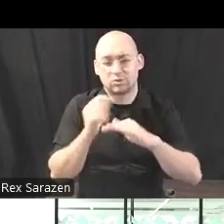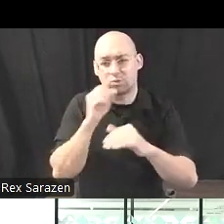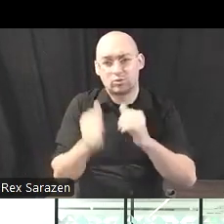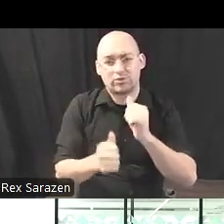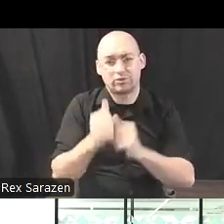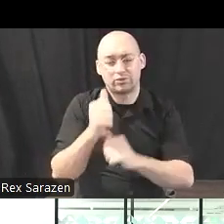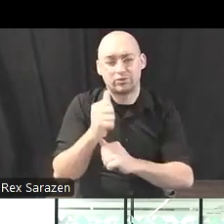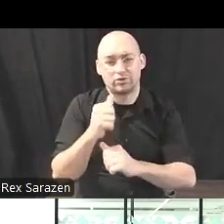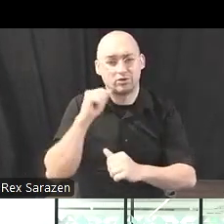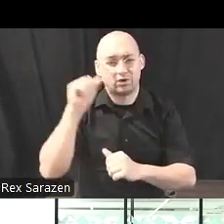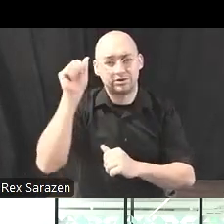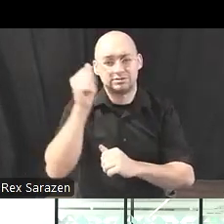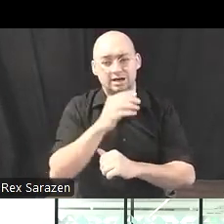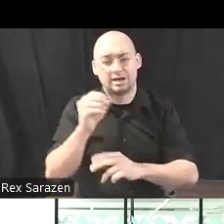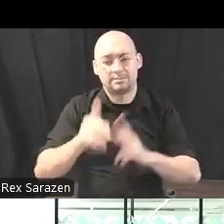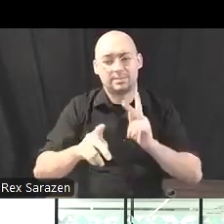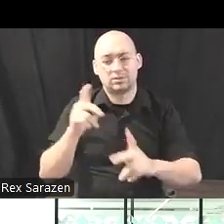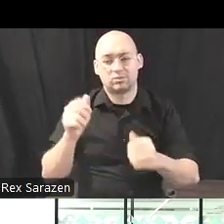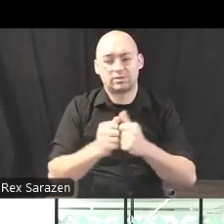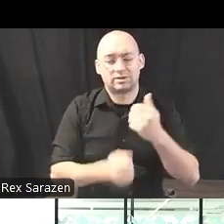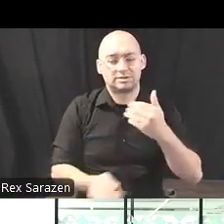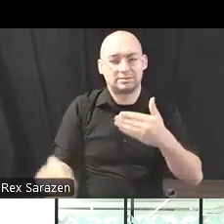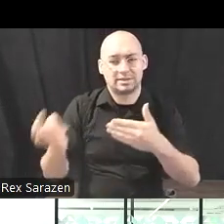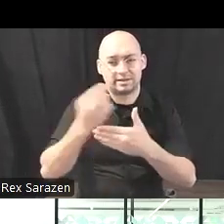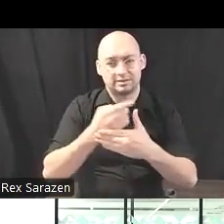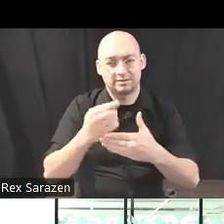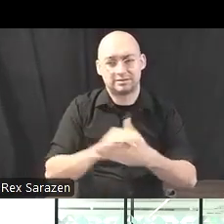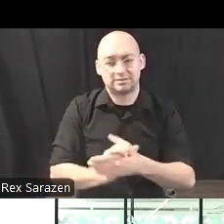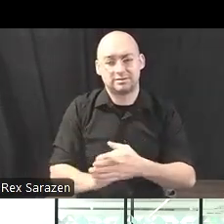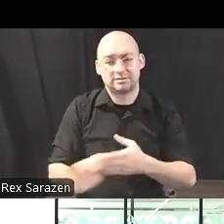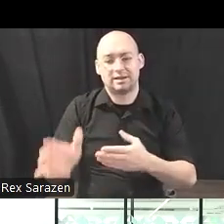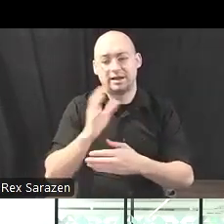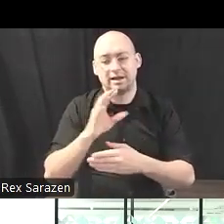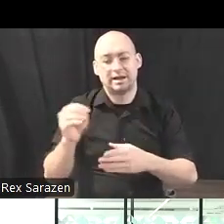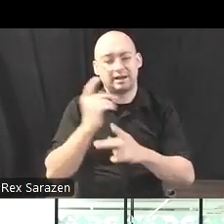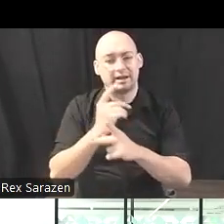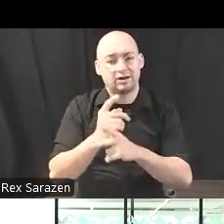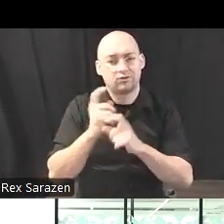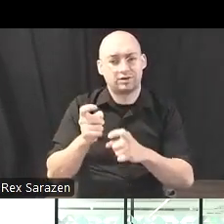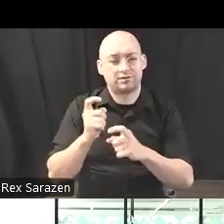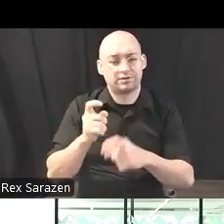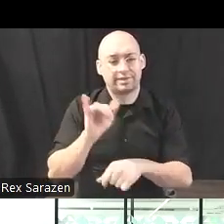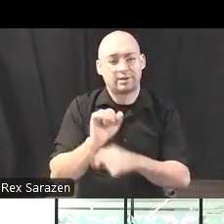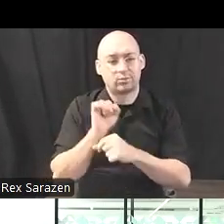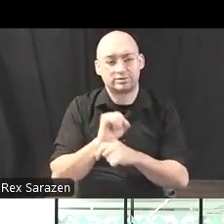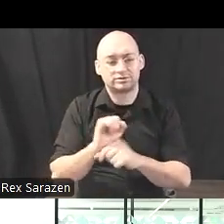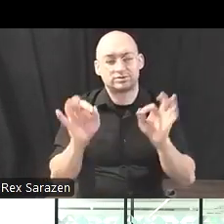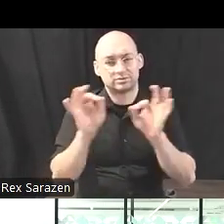disabilities. Slide, please. And of course, caregiving that works. Some really, really important